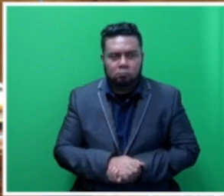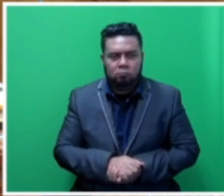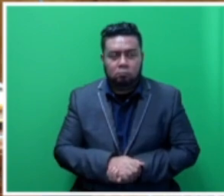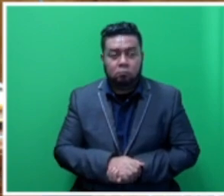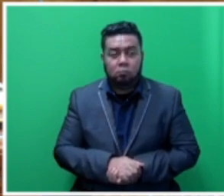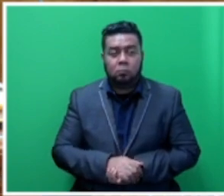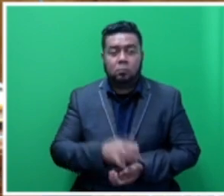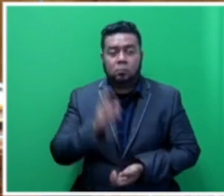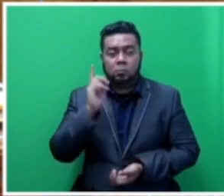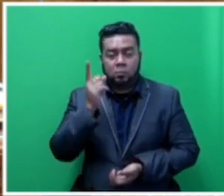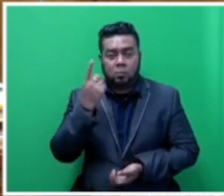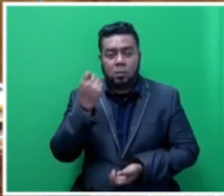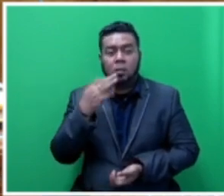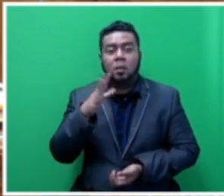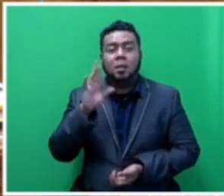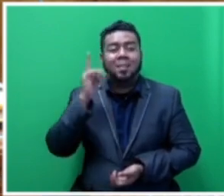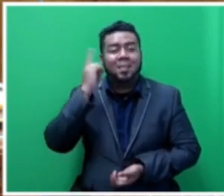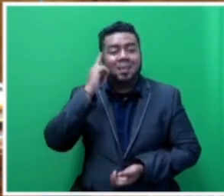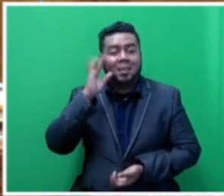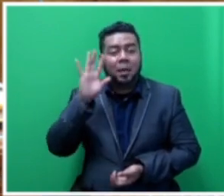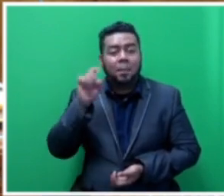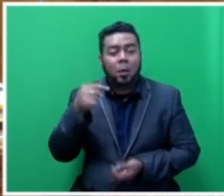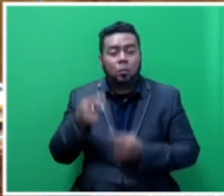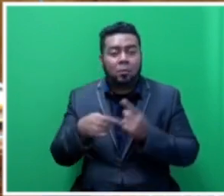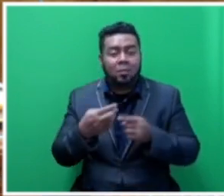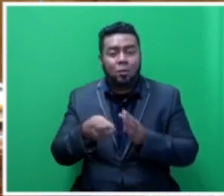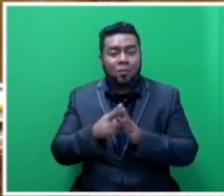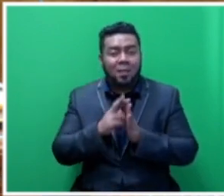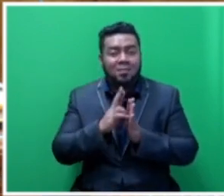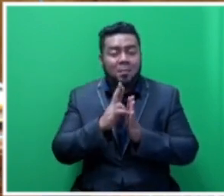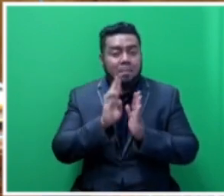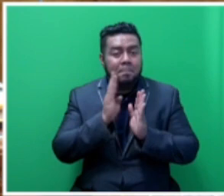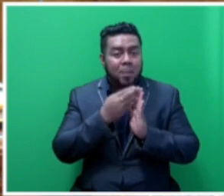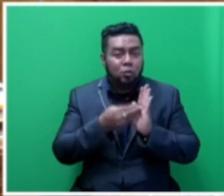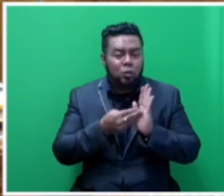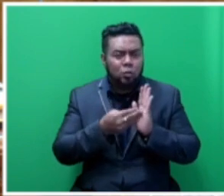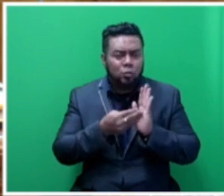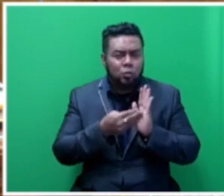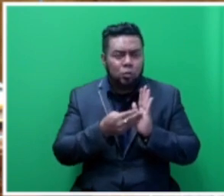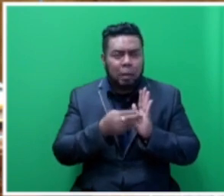So, in considering the revised budget, a number of factors have come to mind.